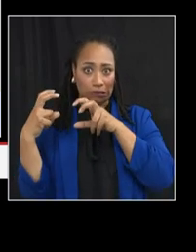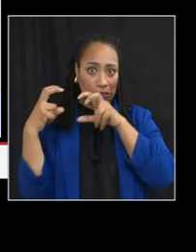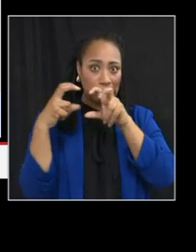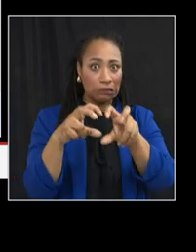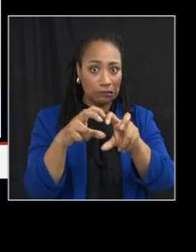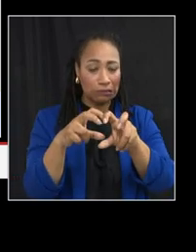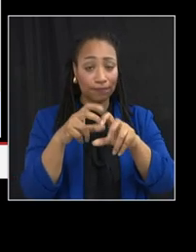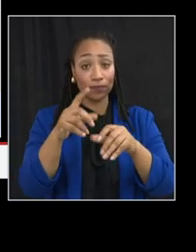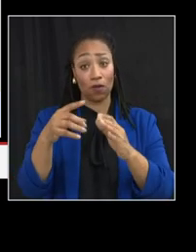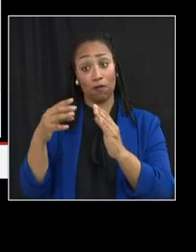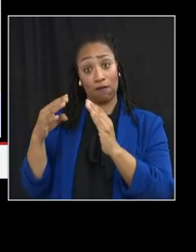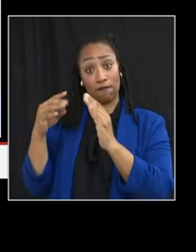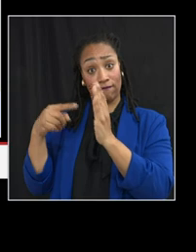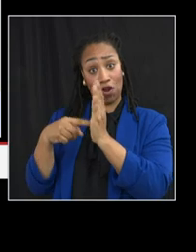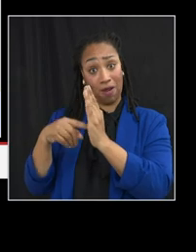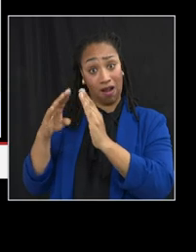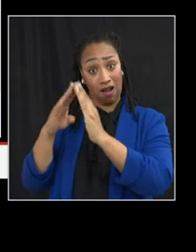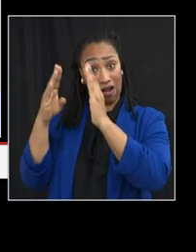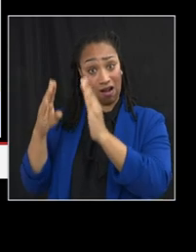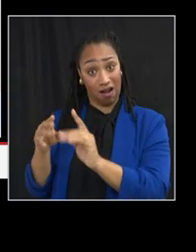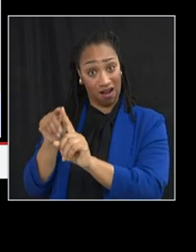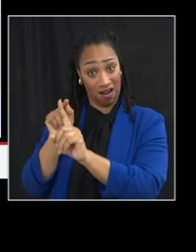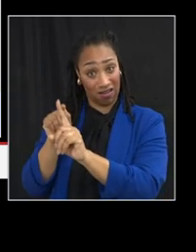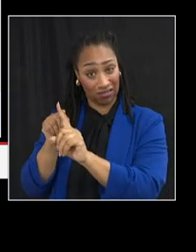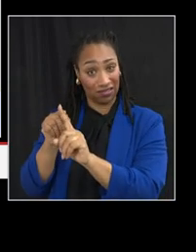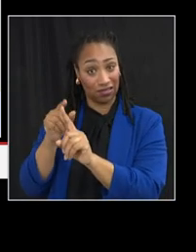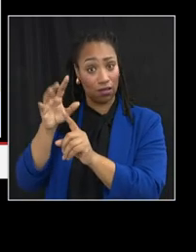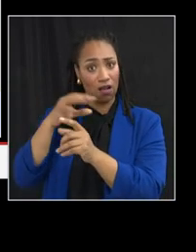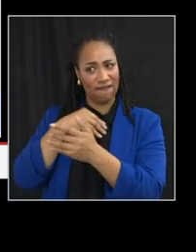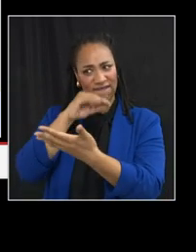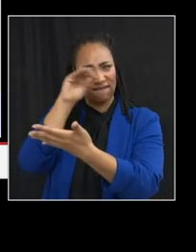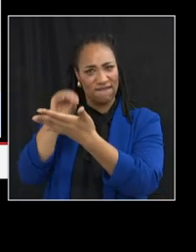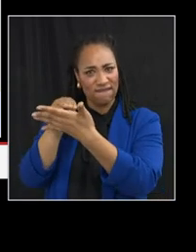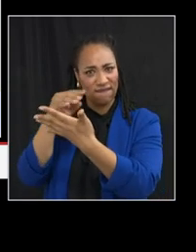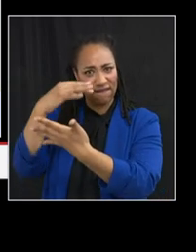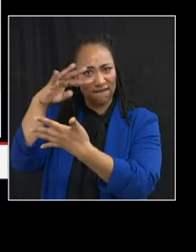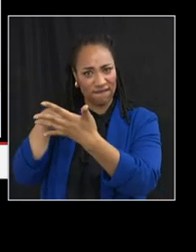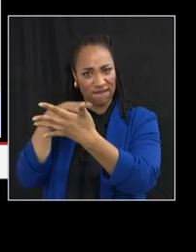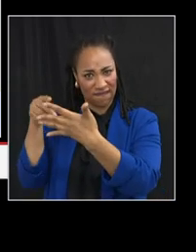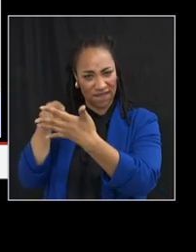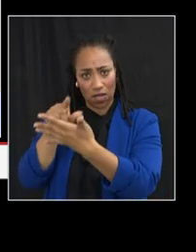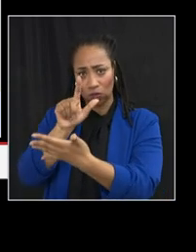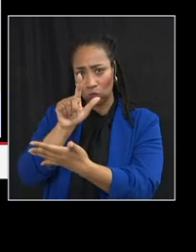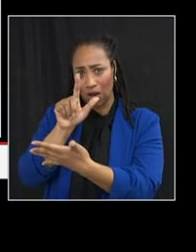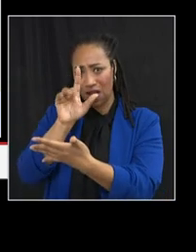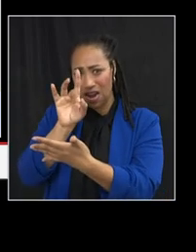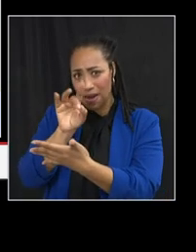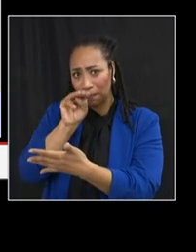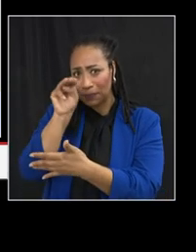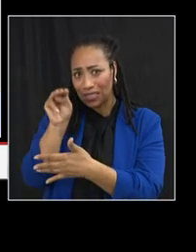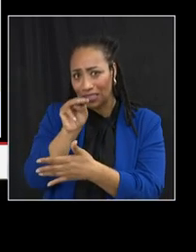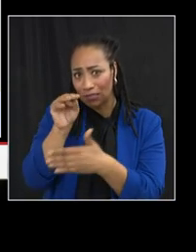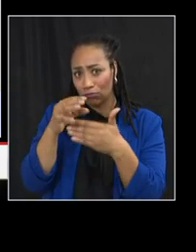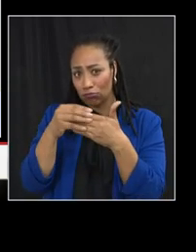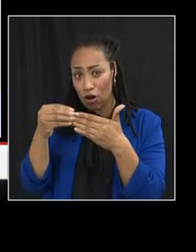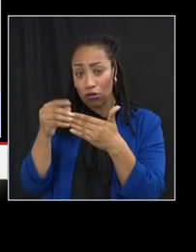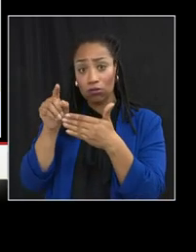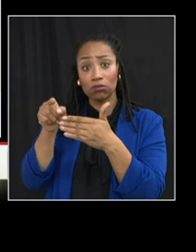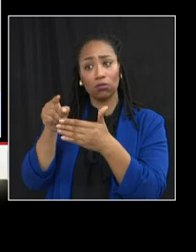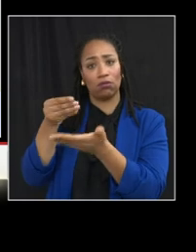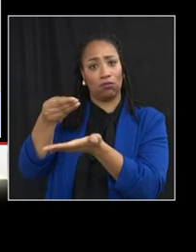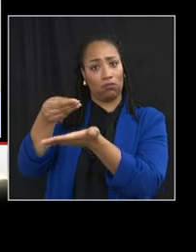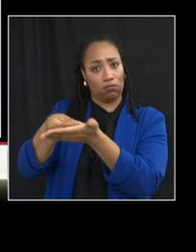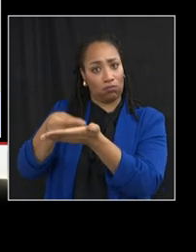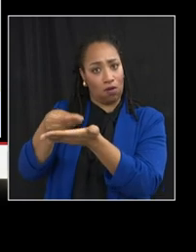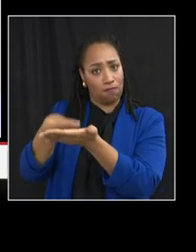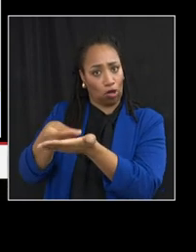the FY25 budget included $28 million for our home purchase assistance program to help low-income first-time